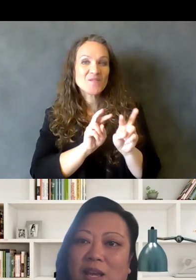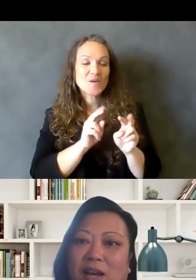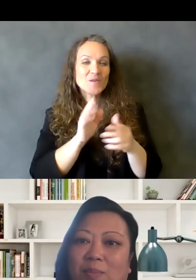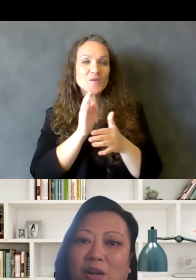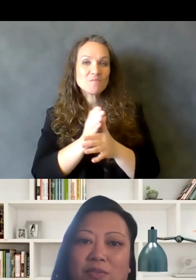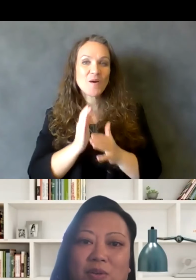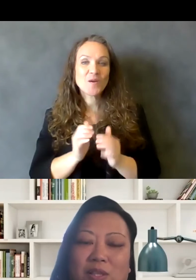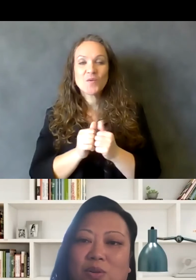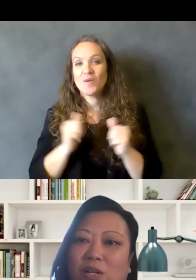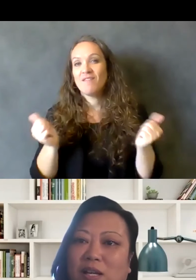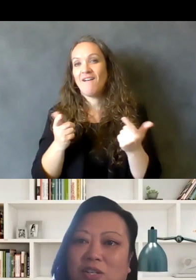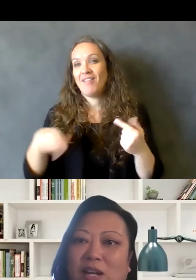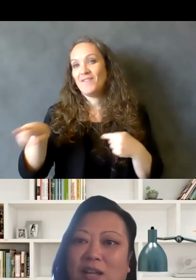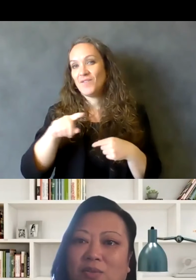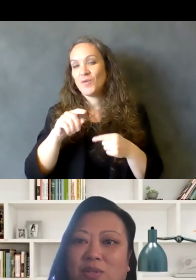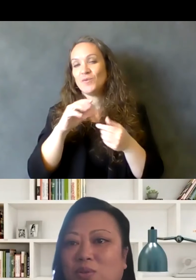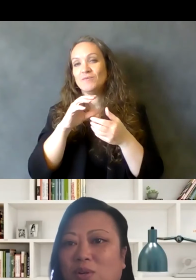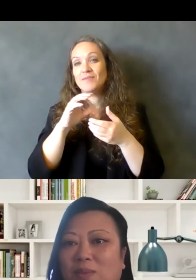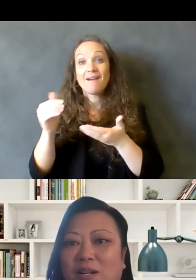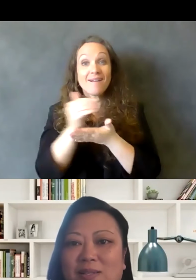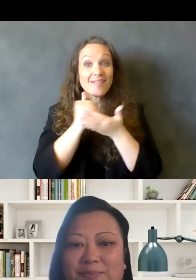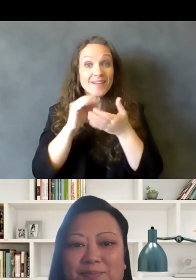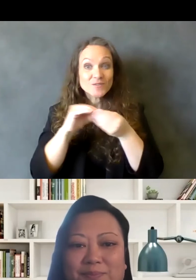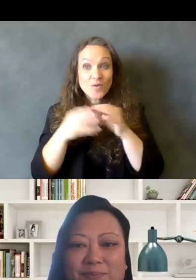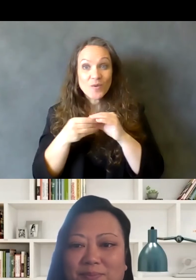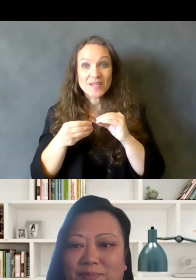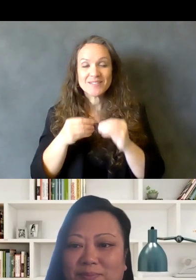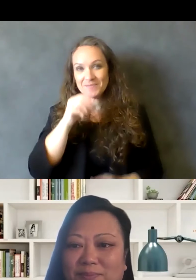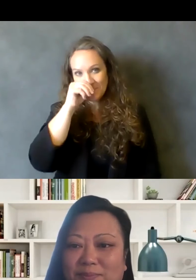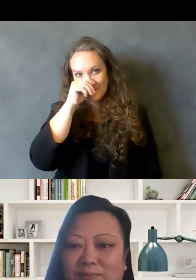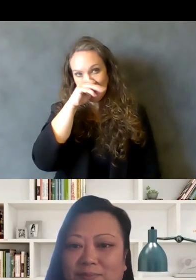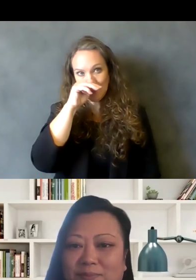with all of you with story collection and also story submittals.